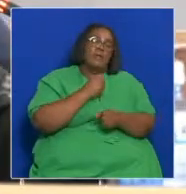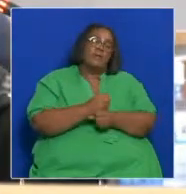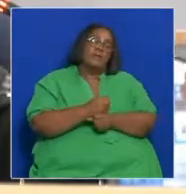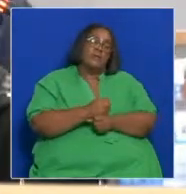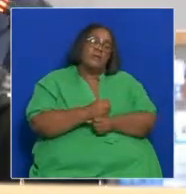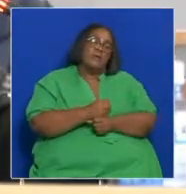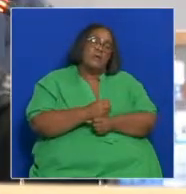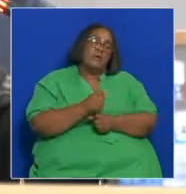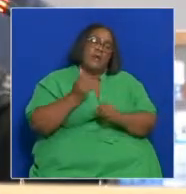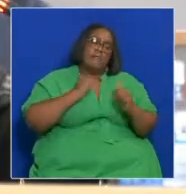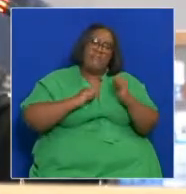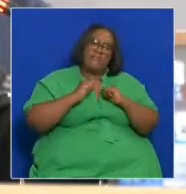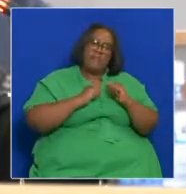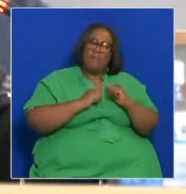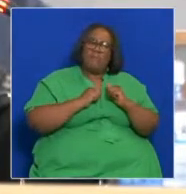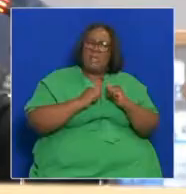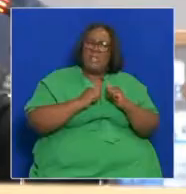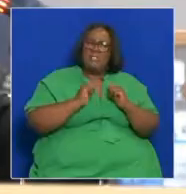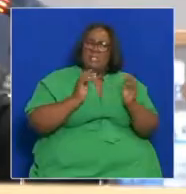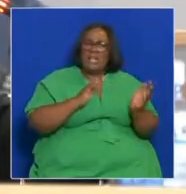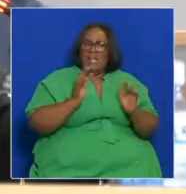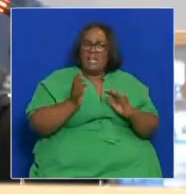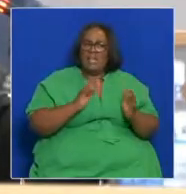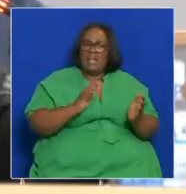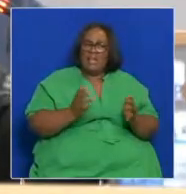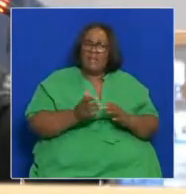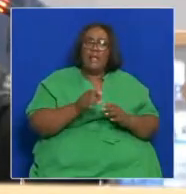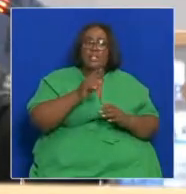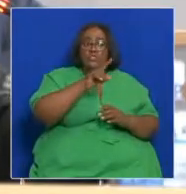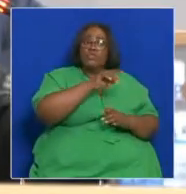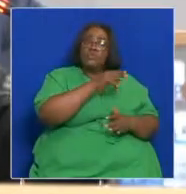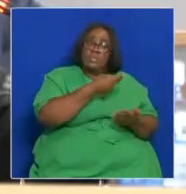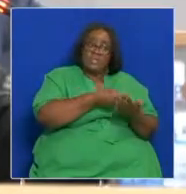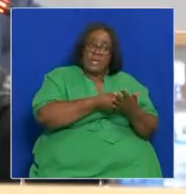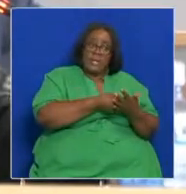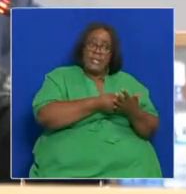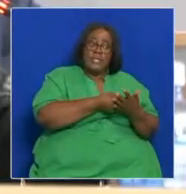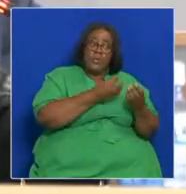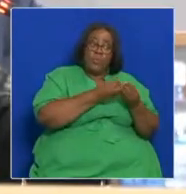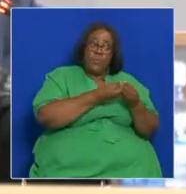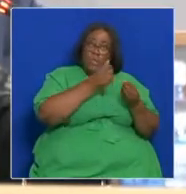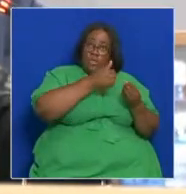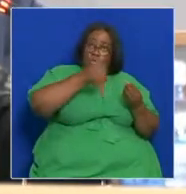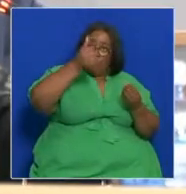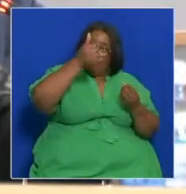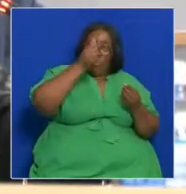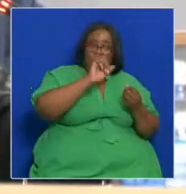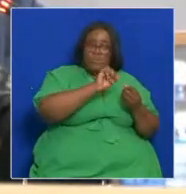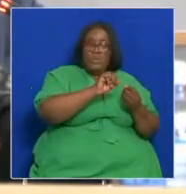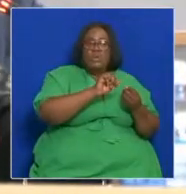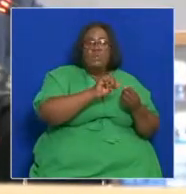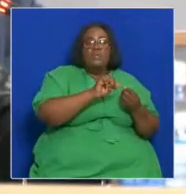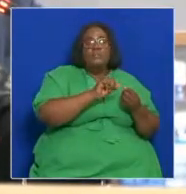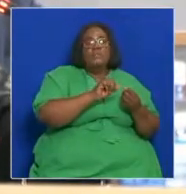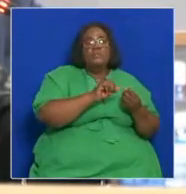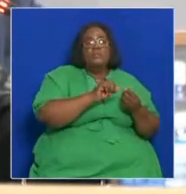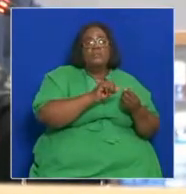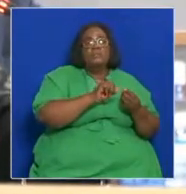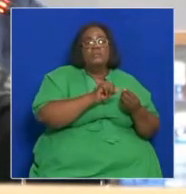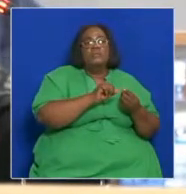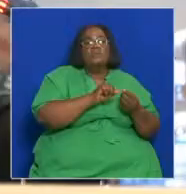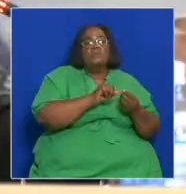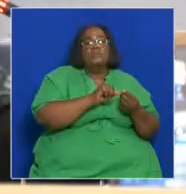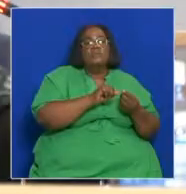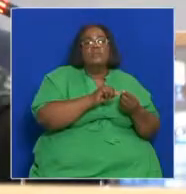performance, what do you call them, which you sign with your boss, undertaking that you are